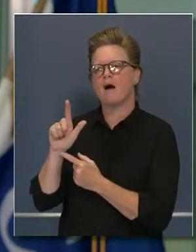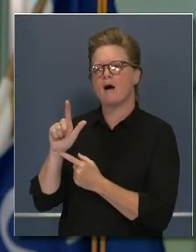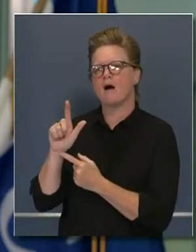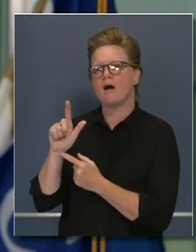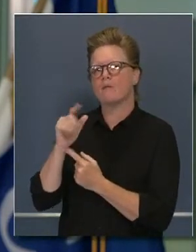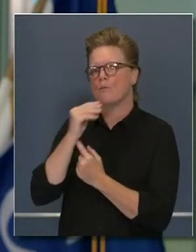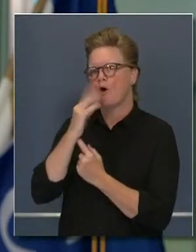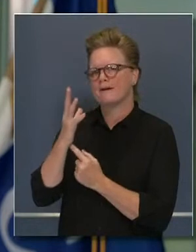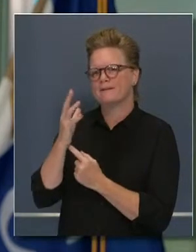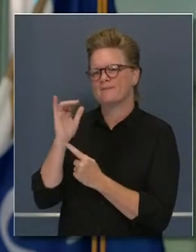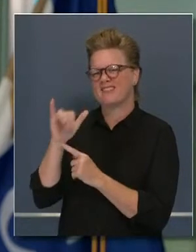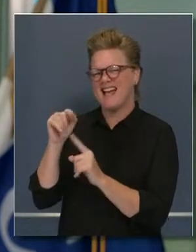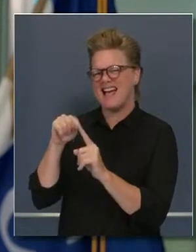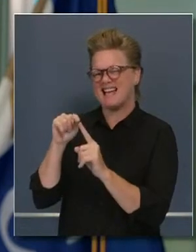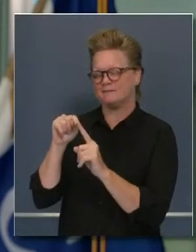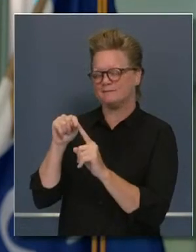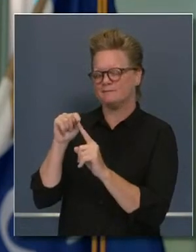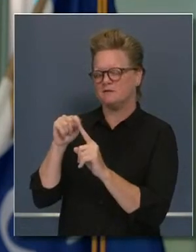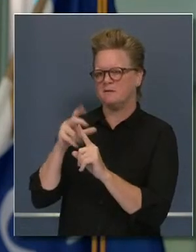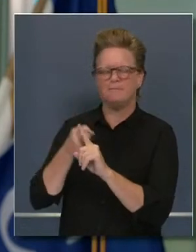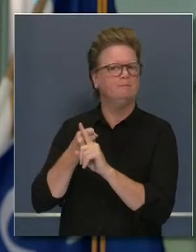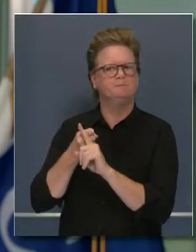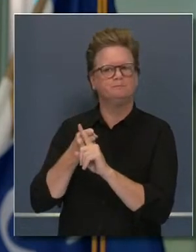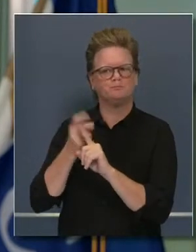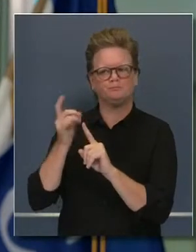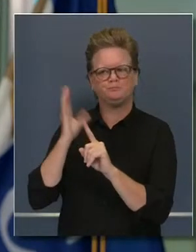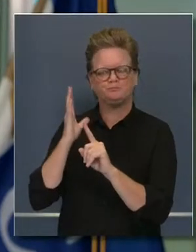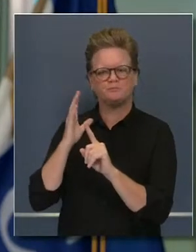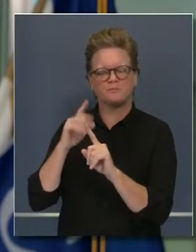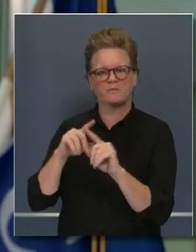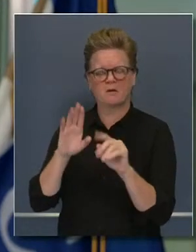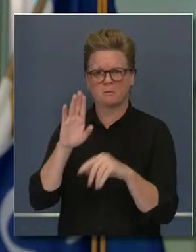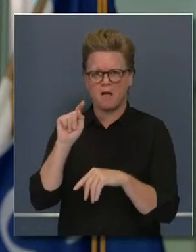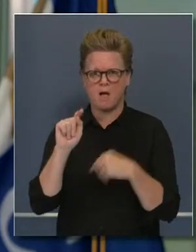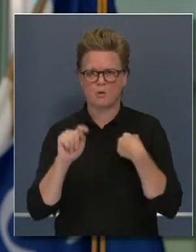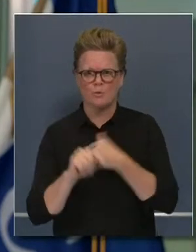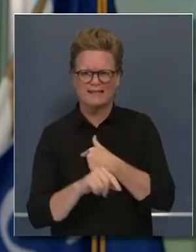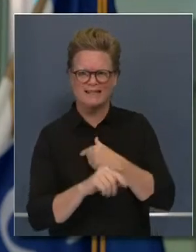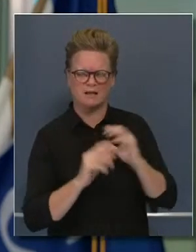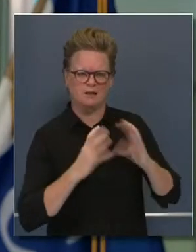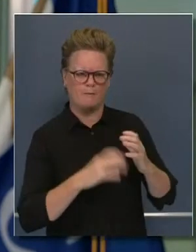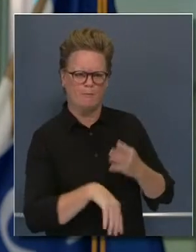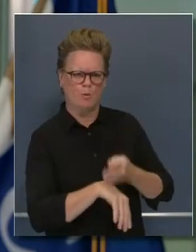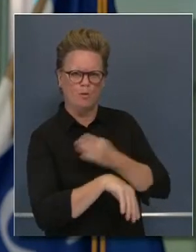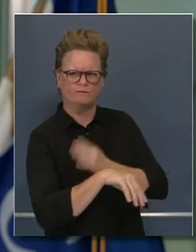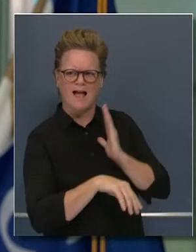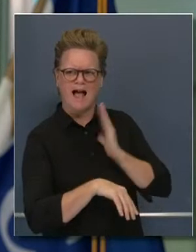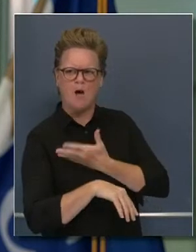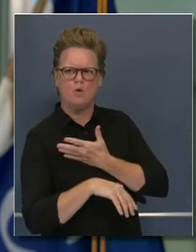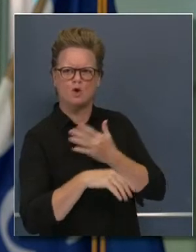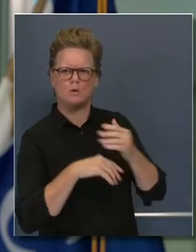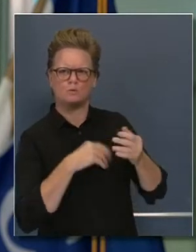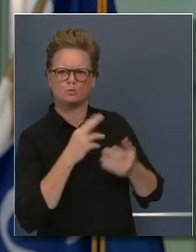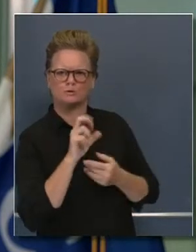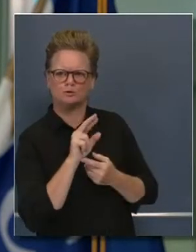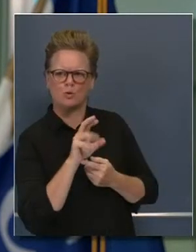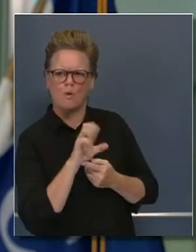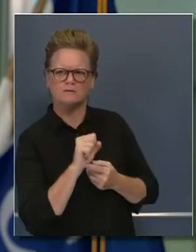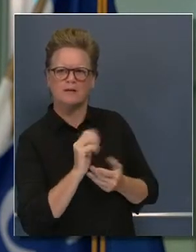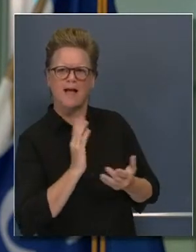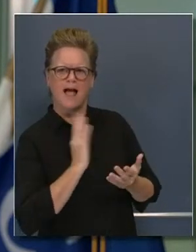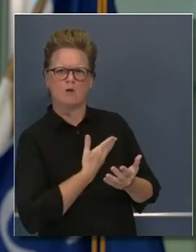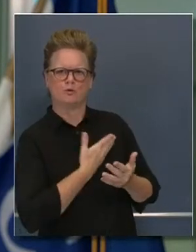of tenacity. And while we've substantially improved our investments, particularly in the last year, the Brown administration last